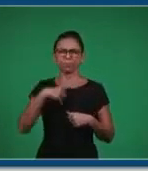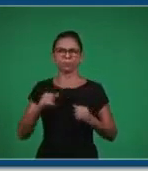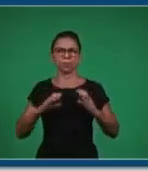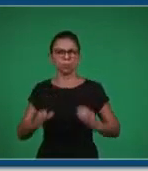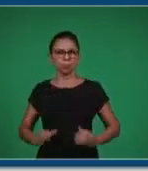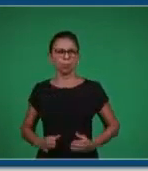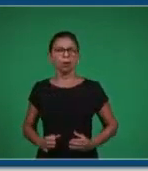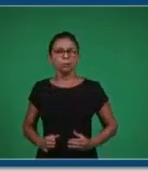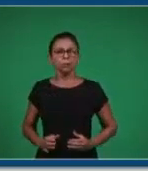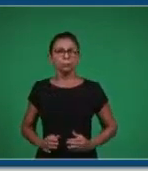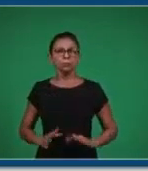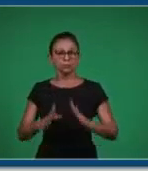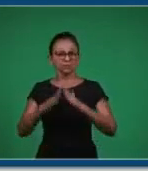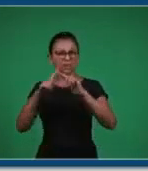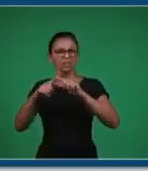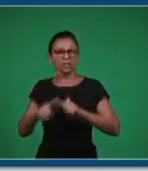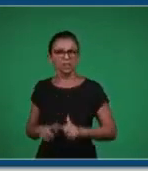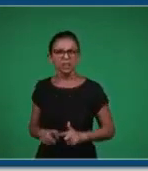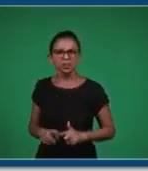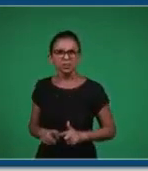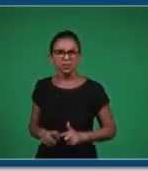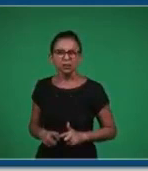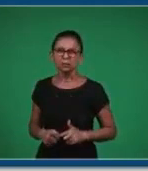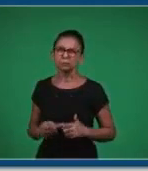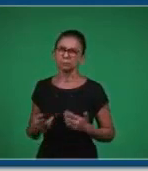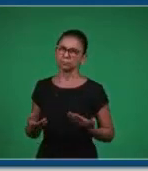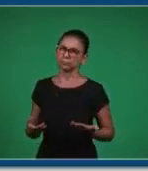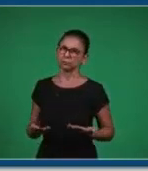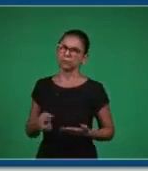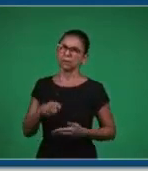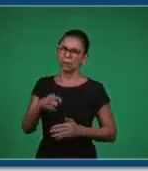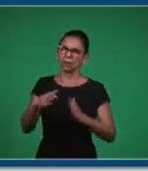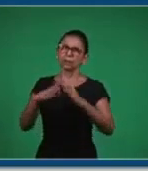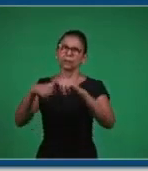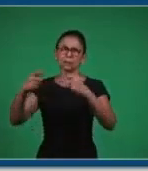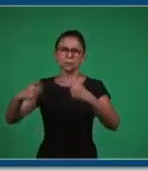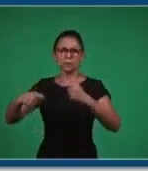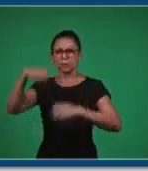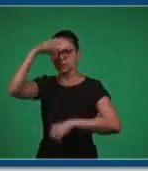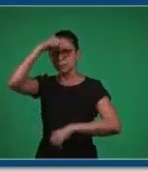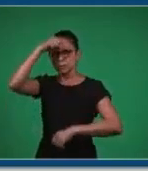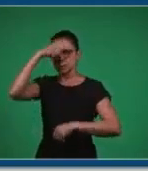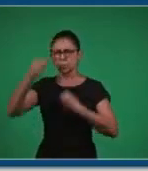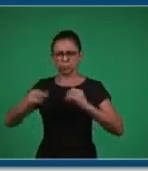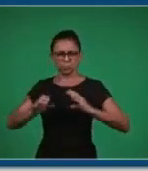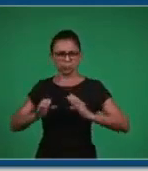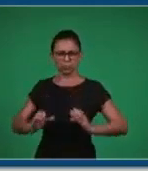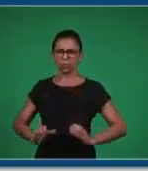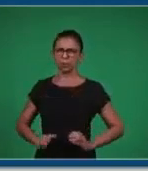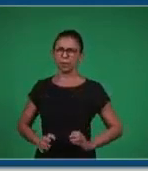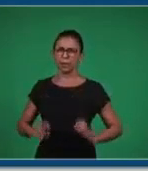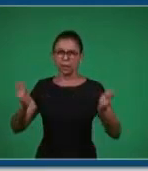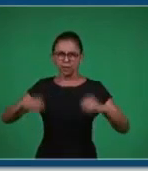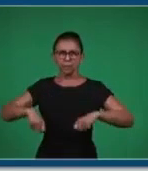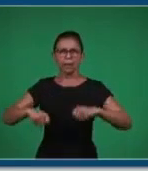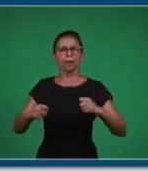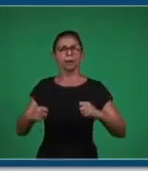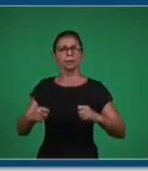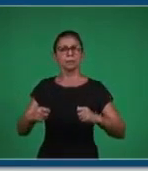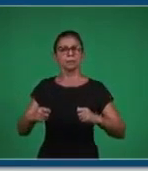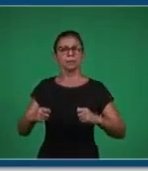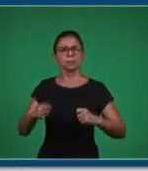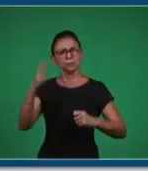cannot behave in a reckless way, especially in the house of the Lord. Our children, our students need to know that. And they have this